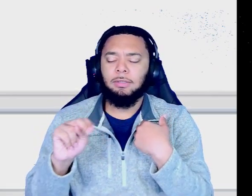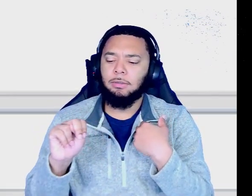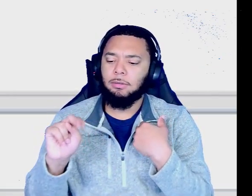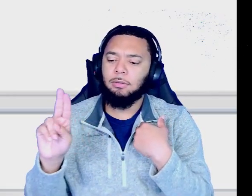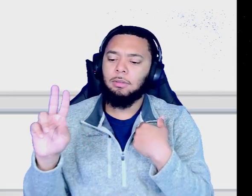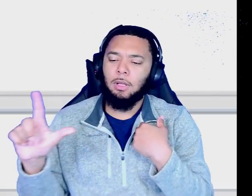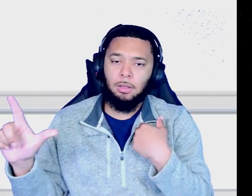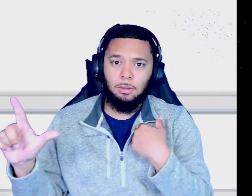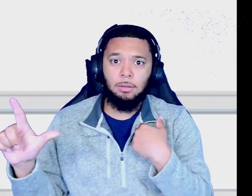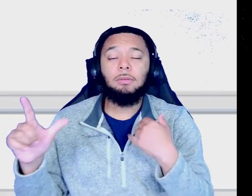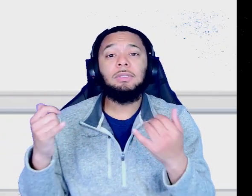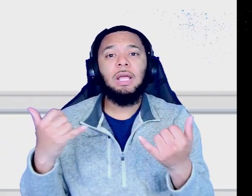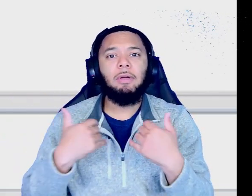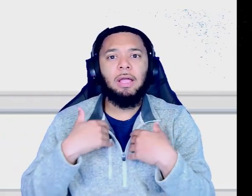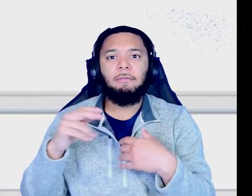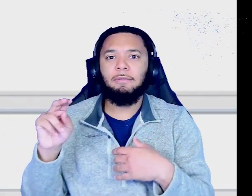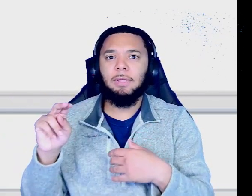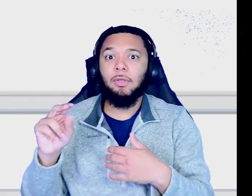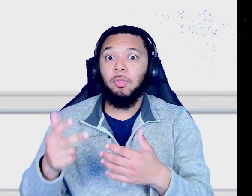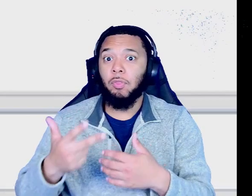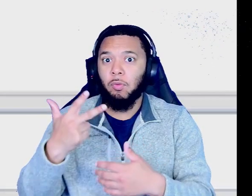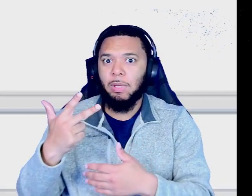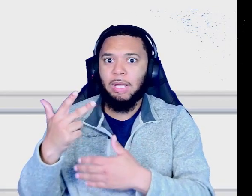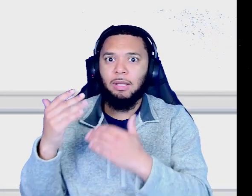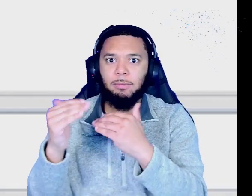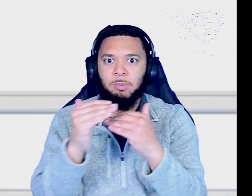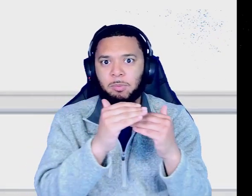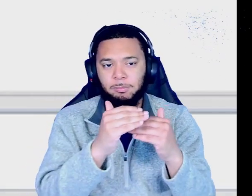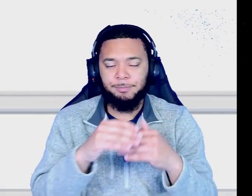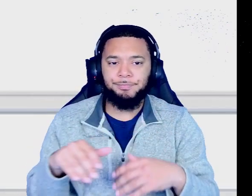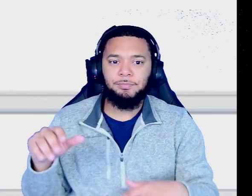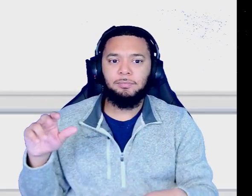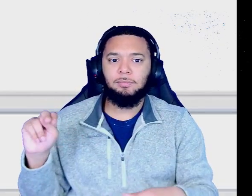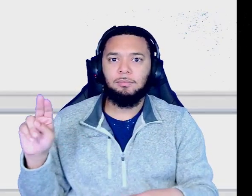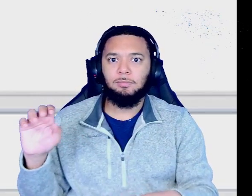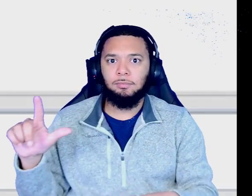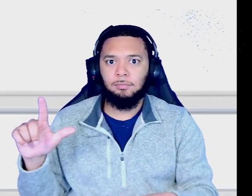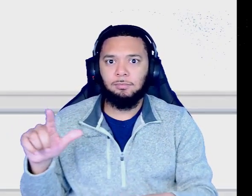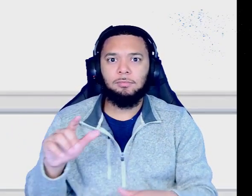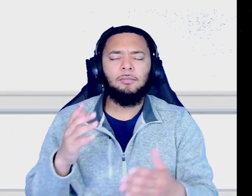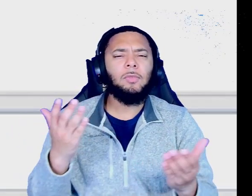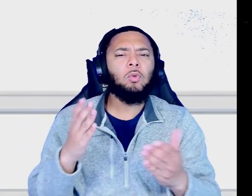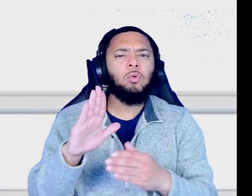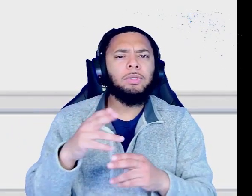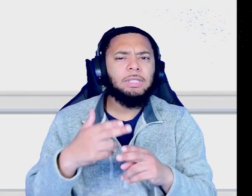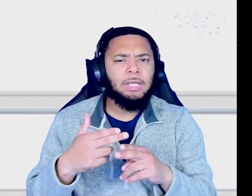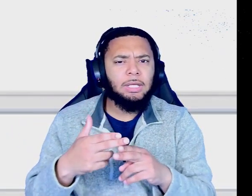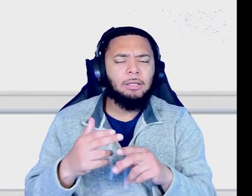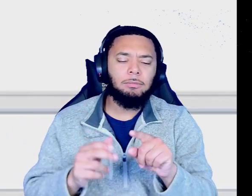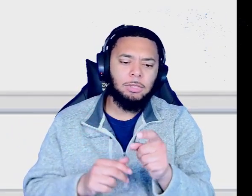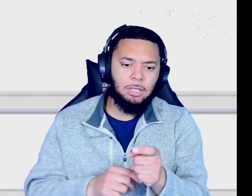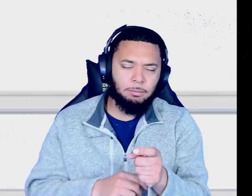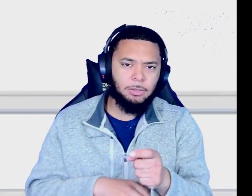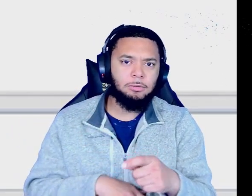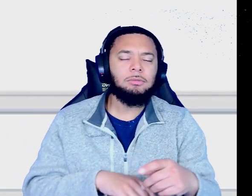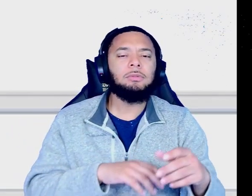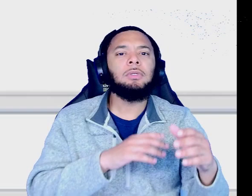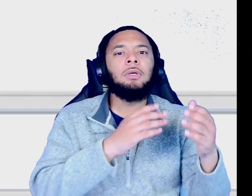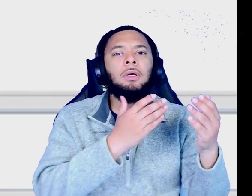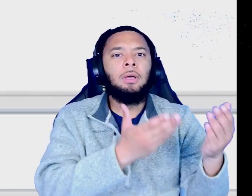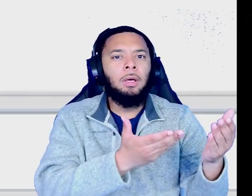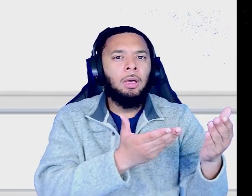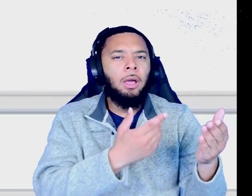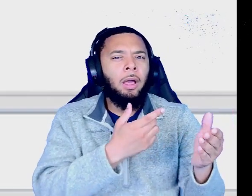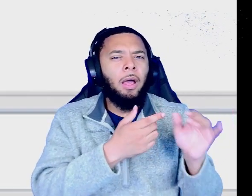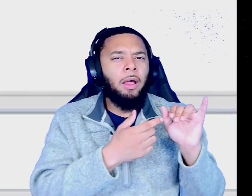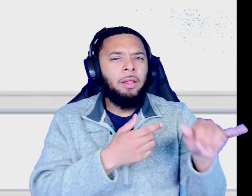have null, comma, the text that I want to have with the question in it, comma, and this